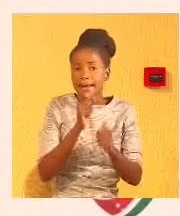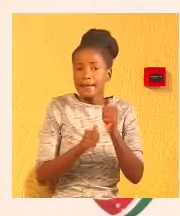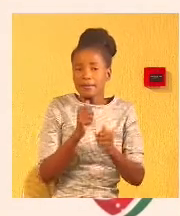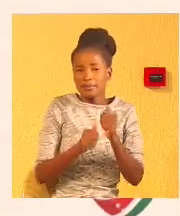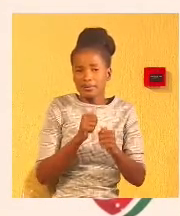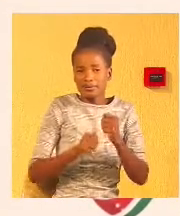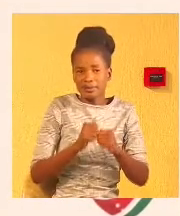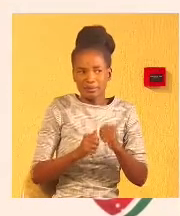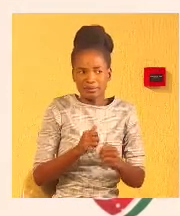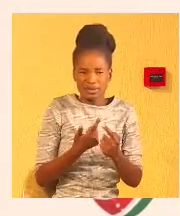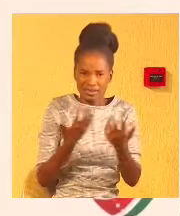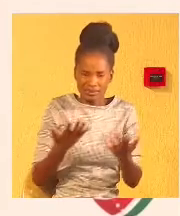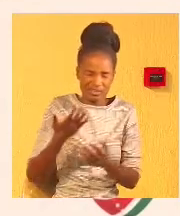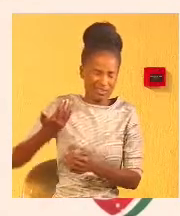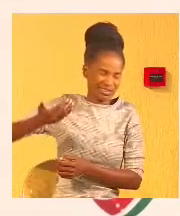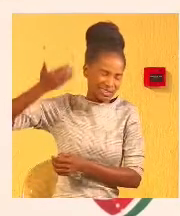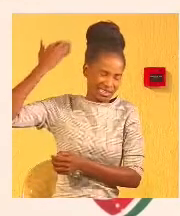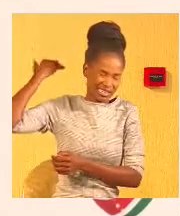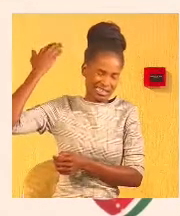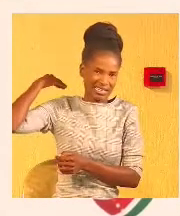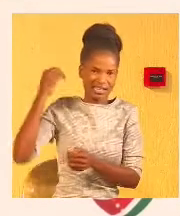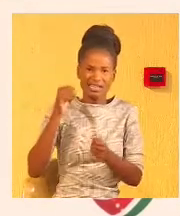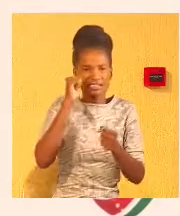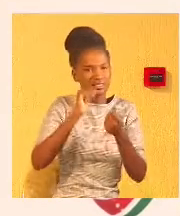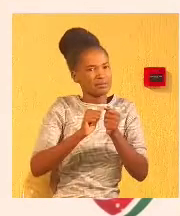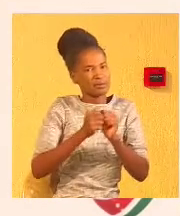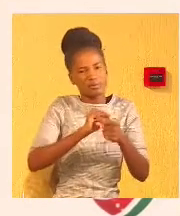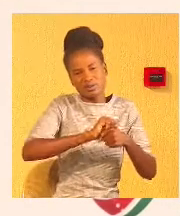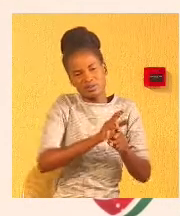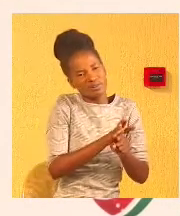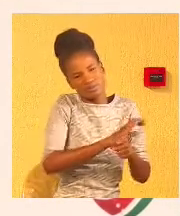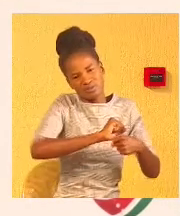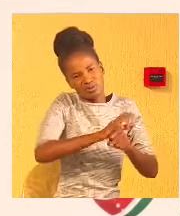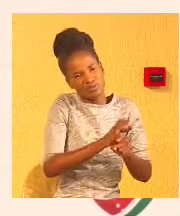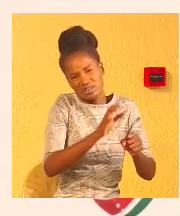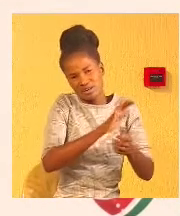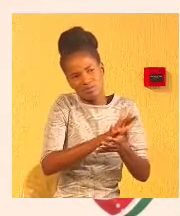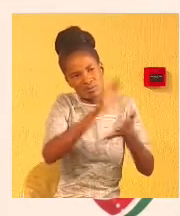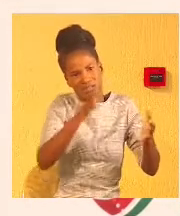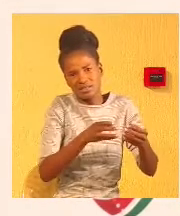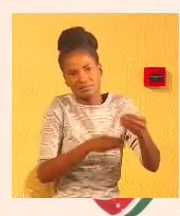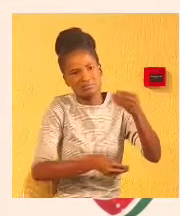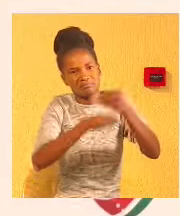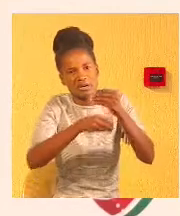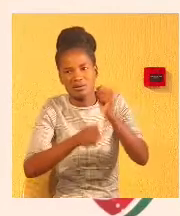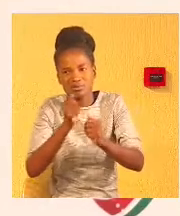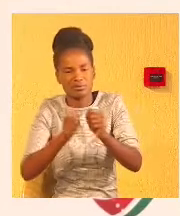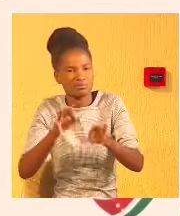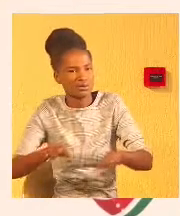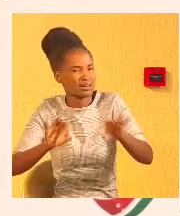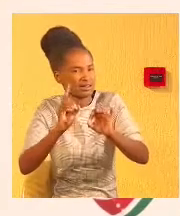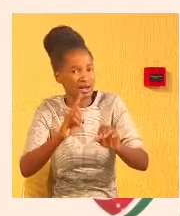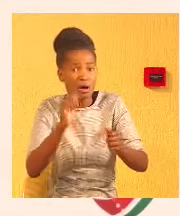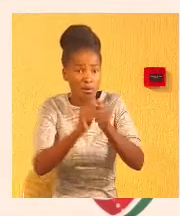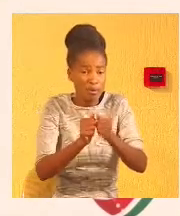a long period, in fact, decades of drought, decades of